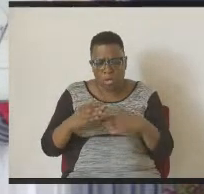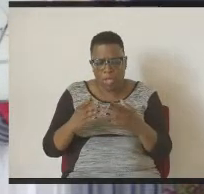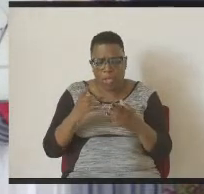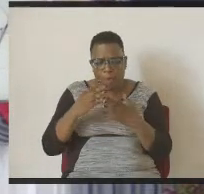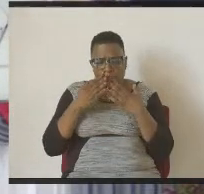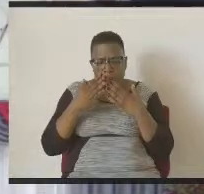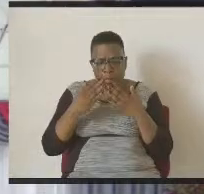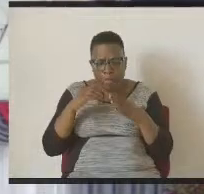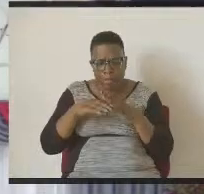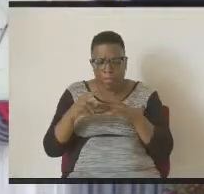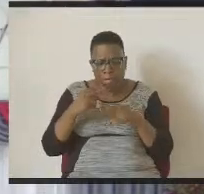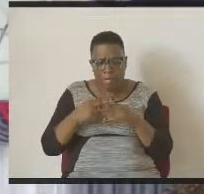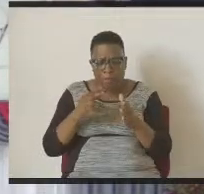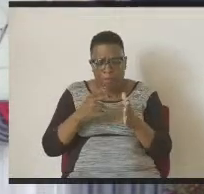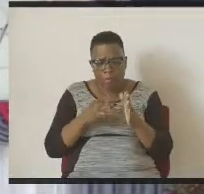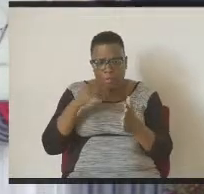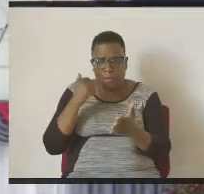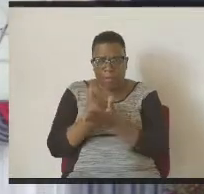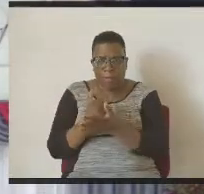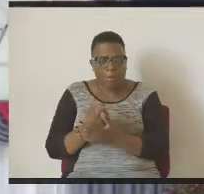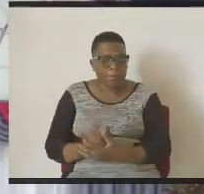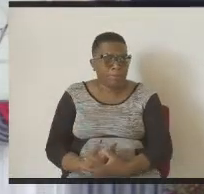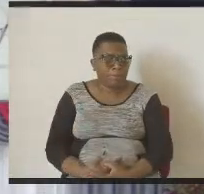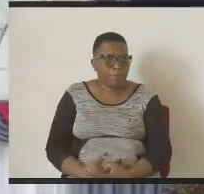Jesus. Amen.